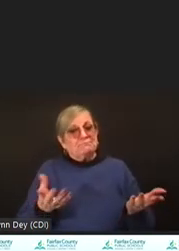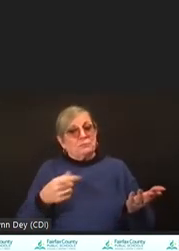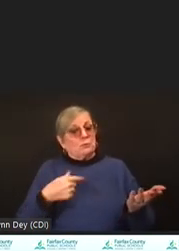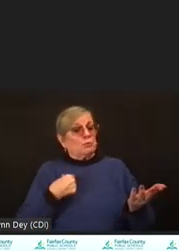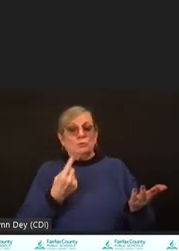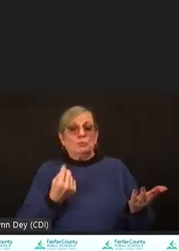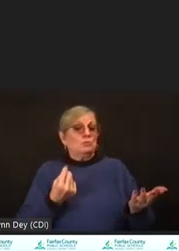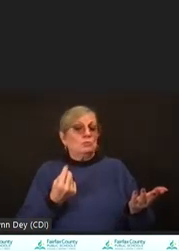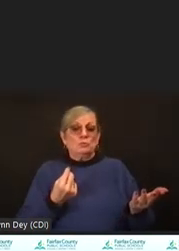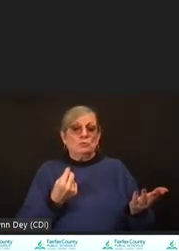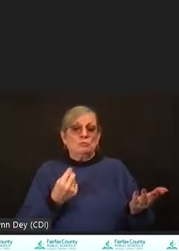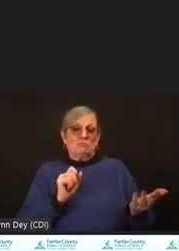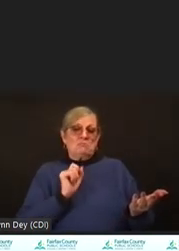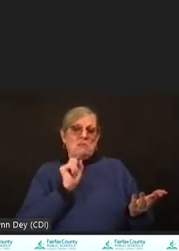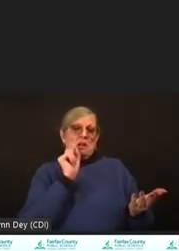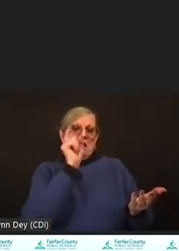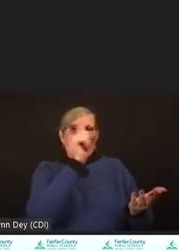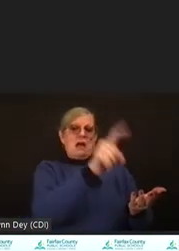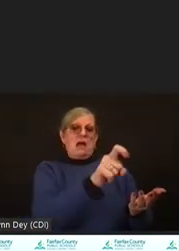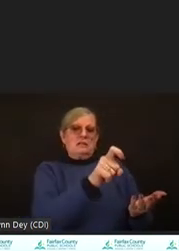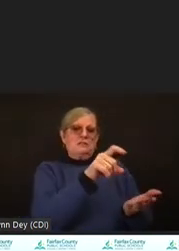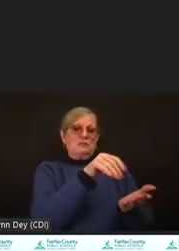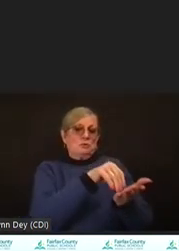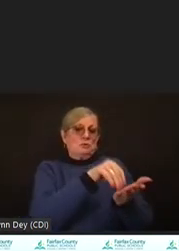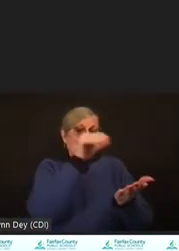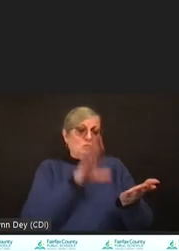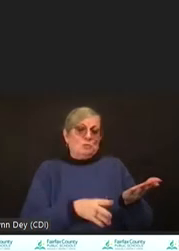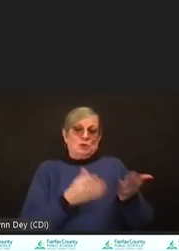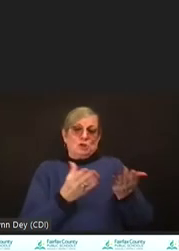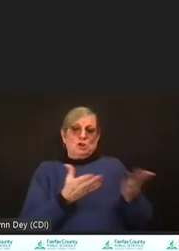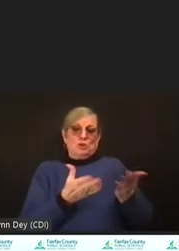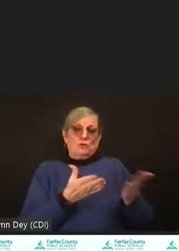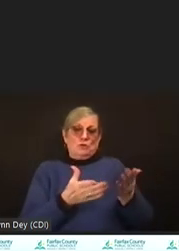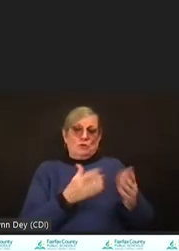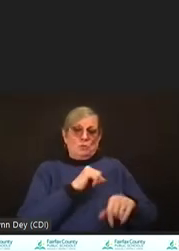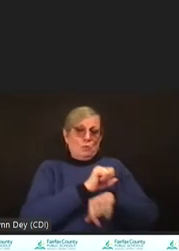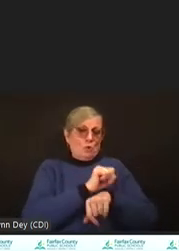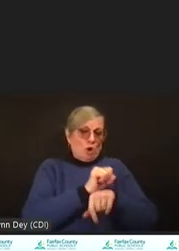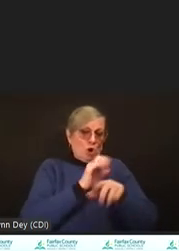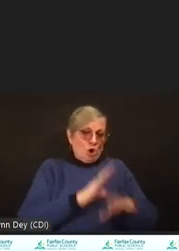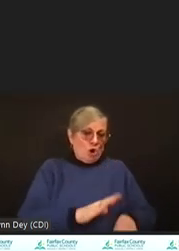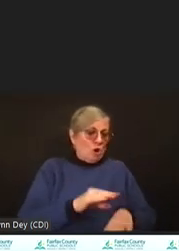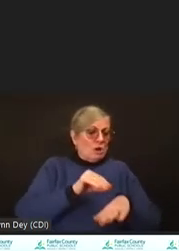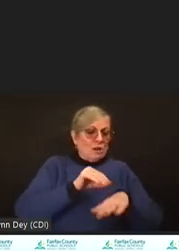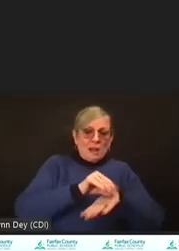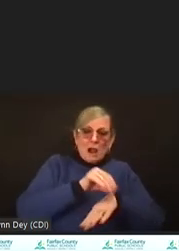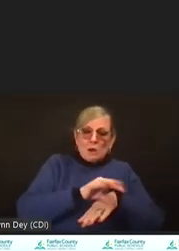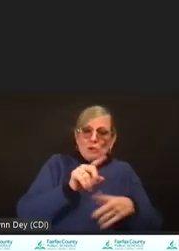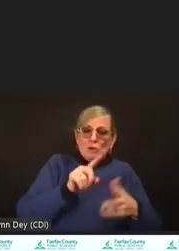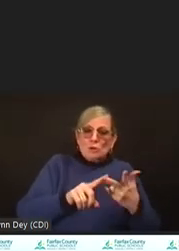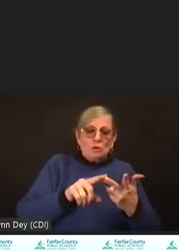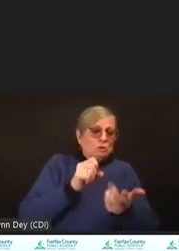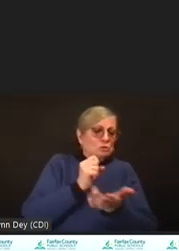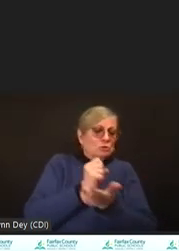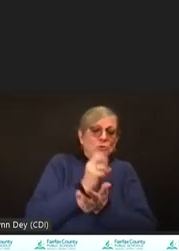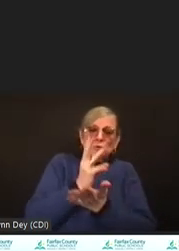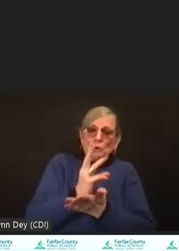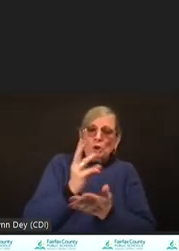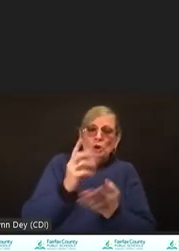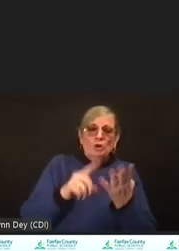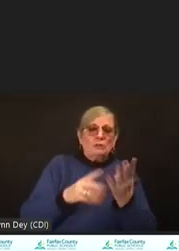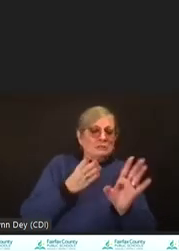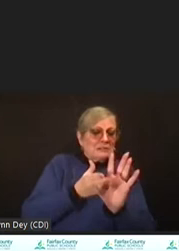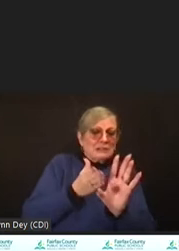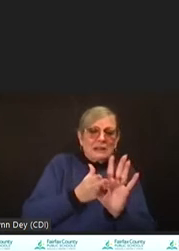support of our student service personnel, so school counselors, social workers, psychologists, to again engage in dialogue and to work with